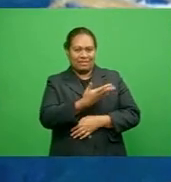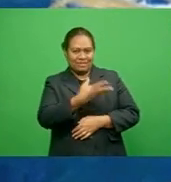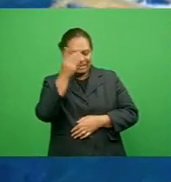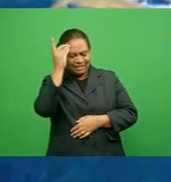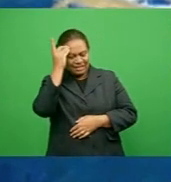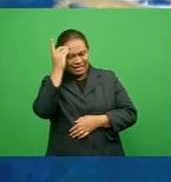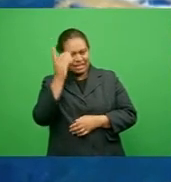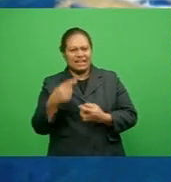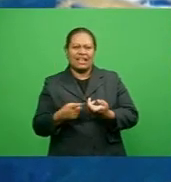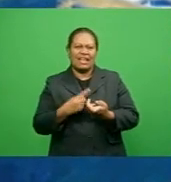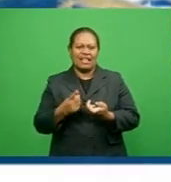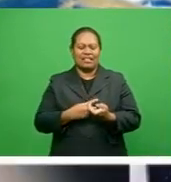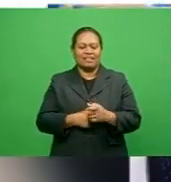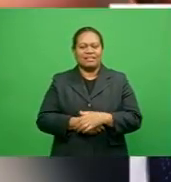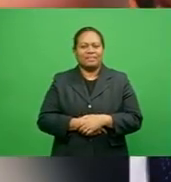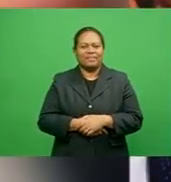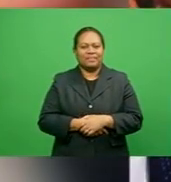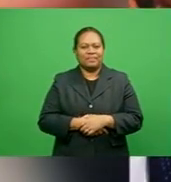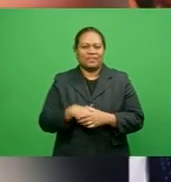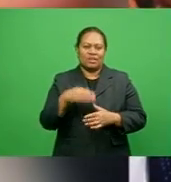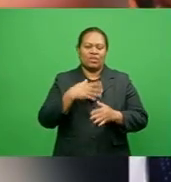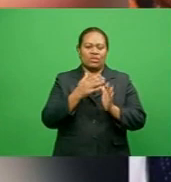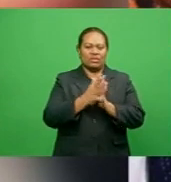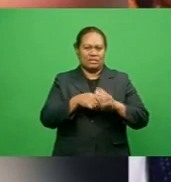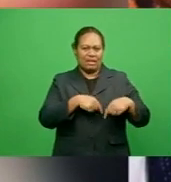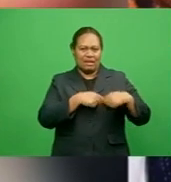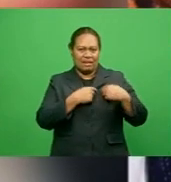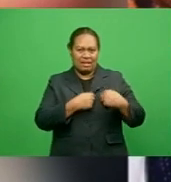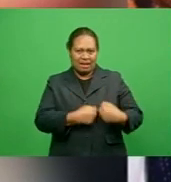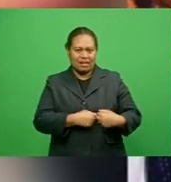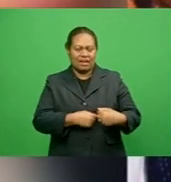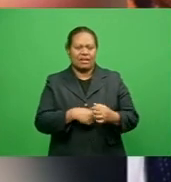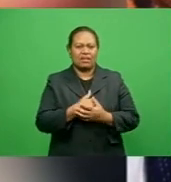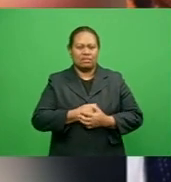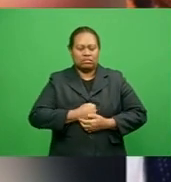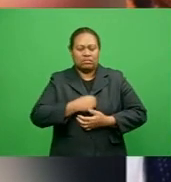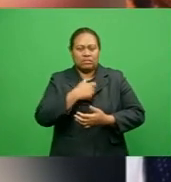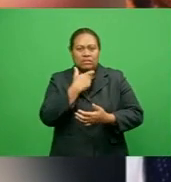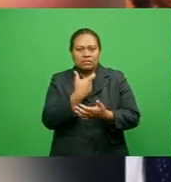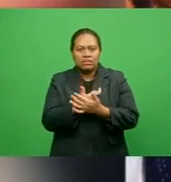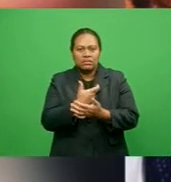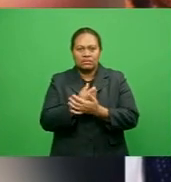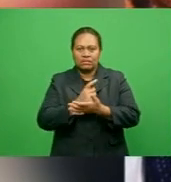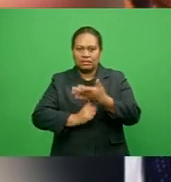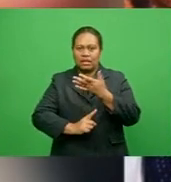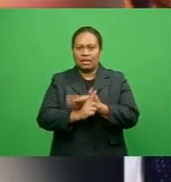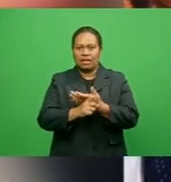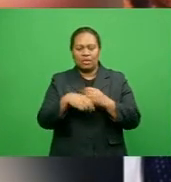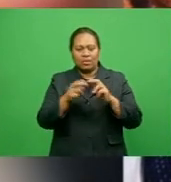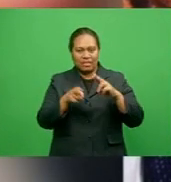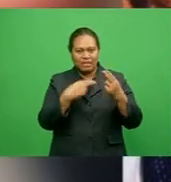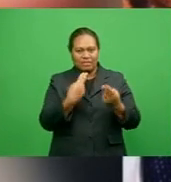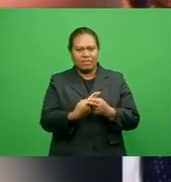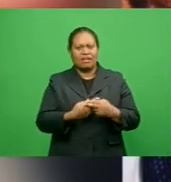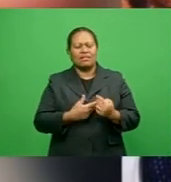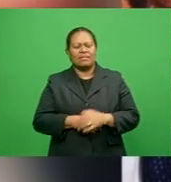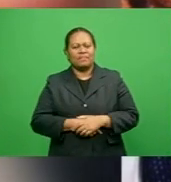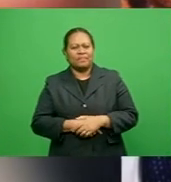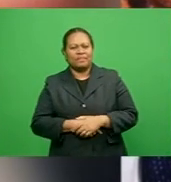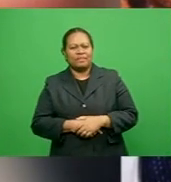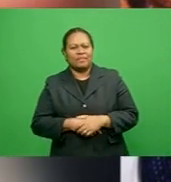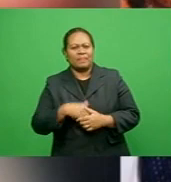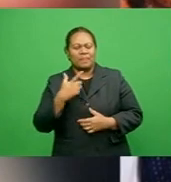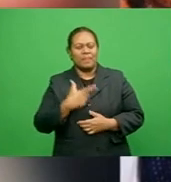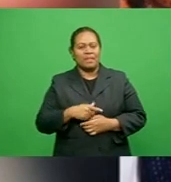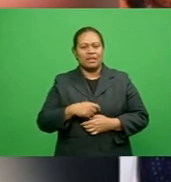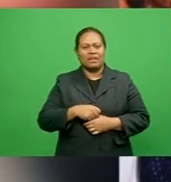2 golden retrievers. Harvey's heart condition came as a total shock to his family, as the talented footballer had previously